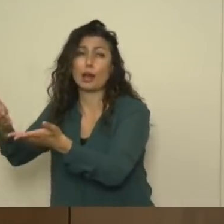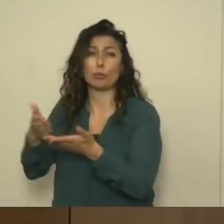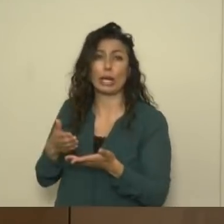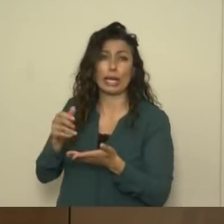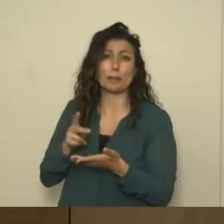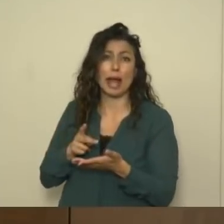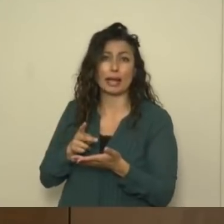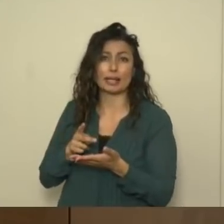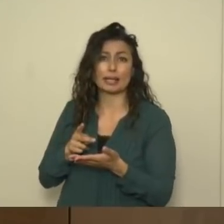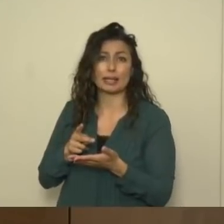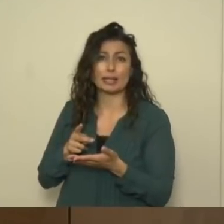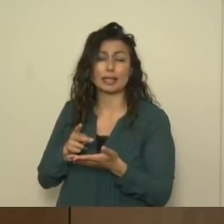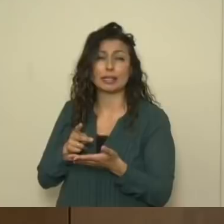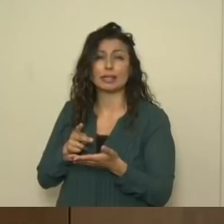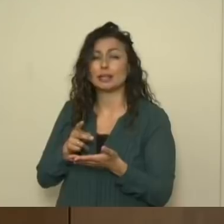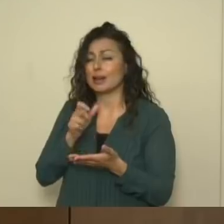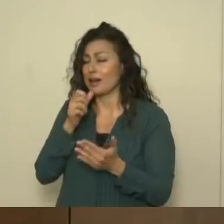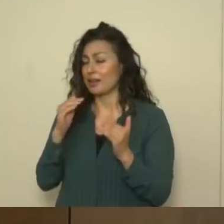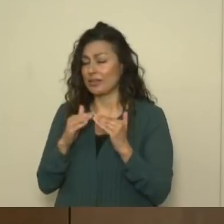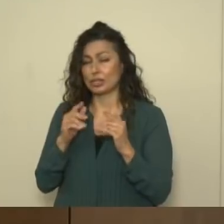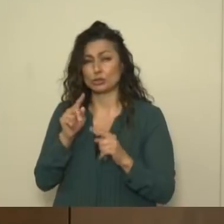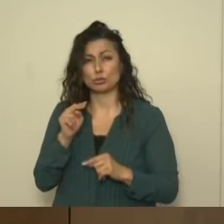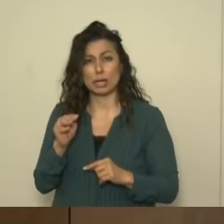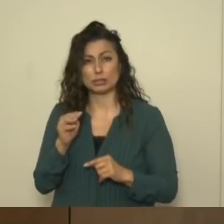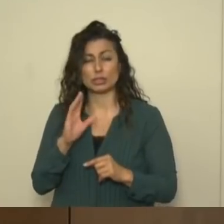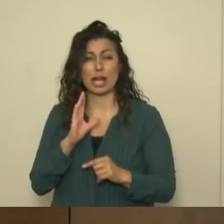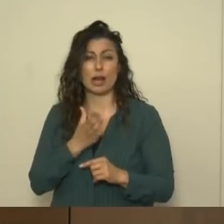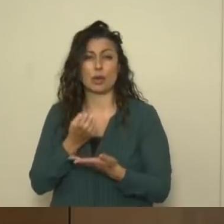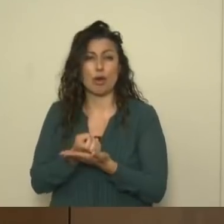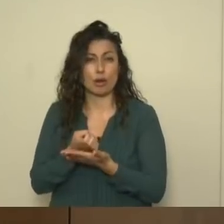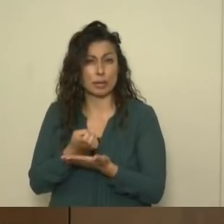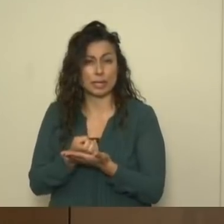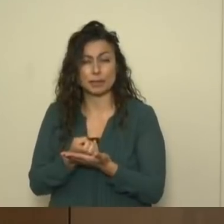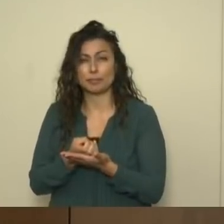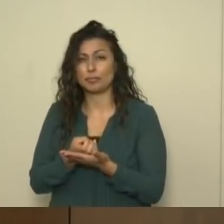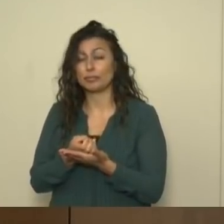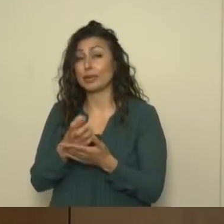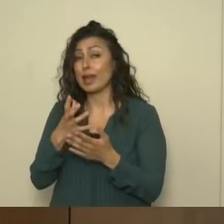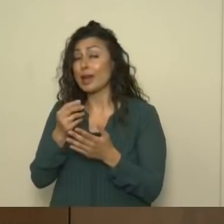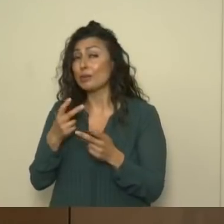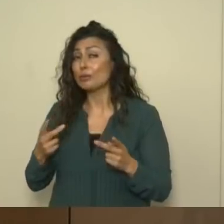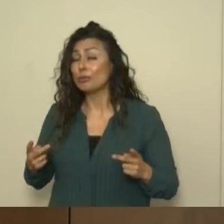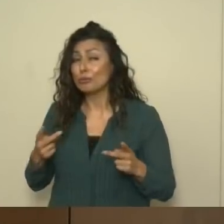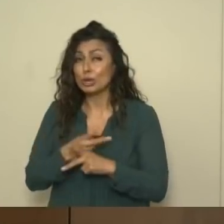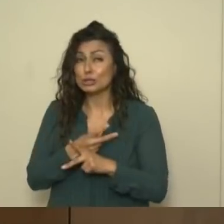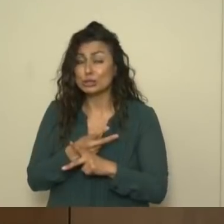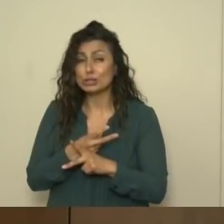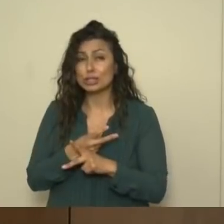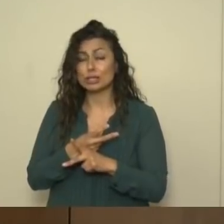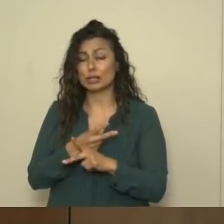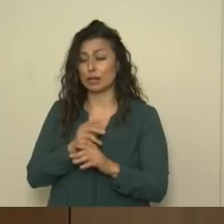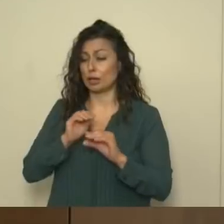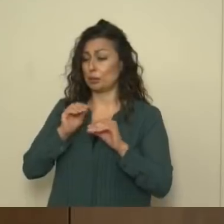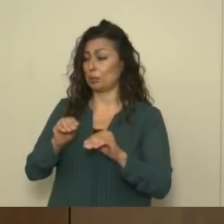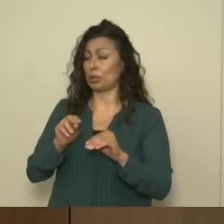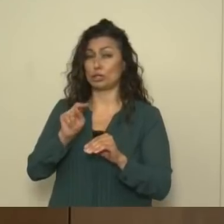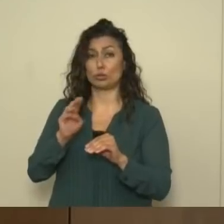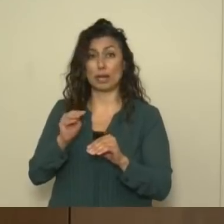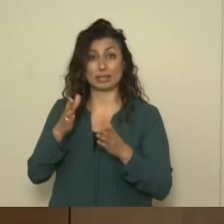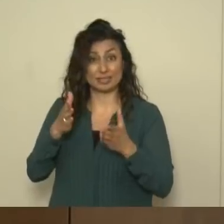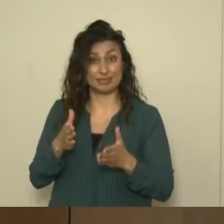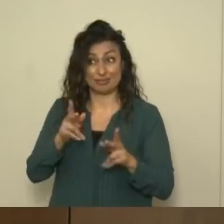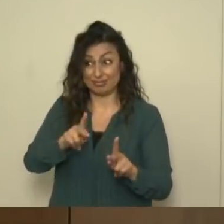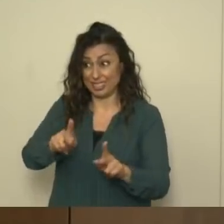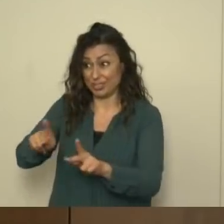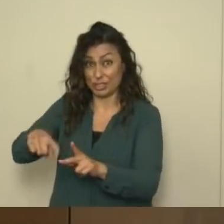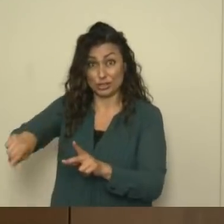back. You are being unfair to New Mexico's economy. Worse, you're putting New Mexicans in the hospital, and